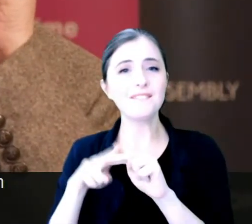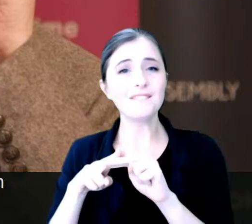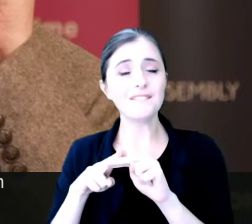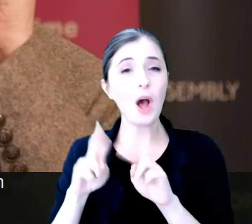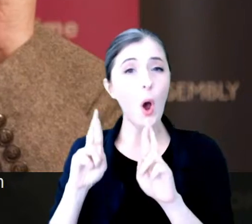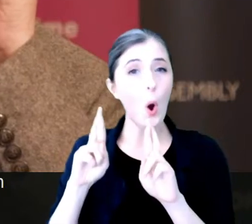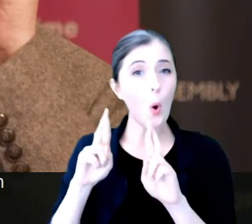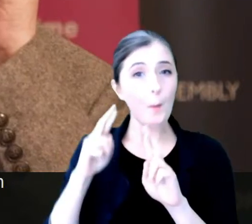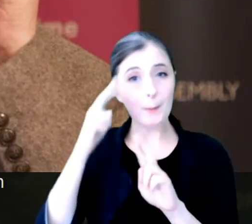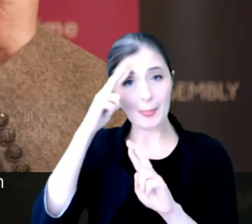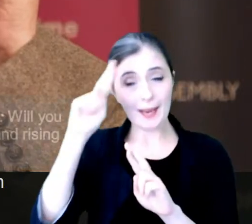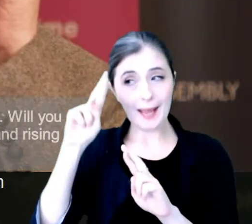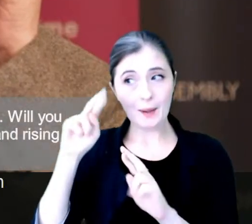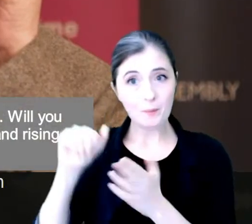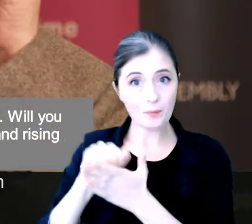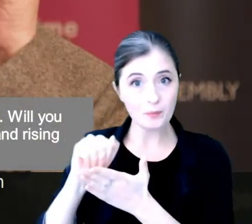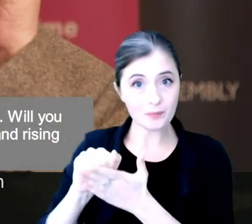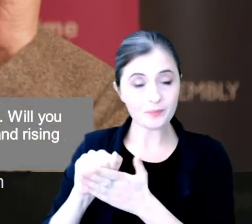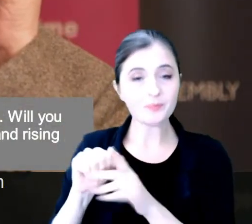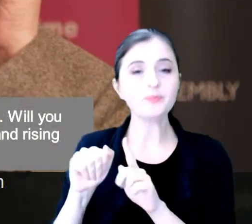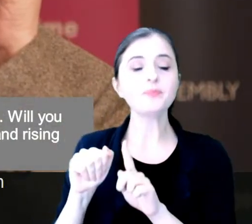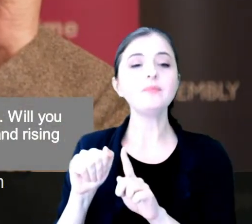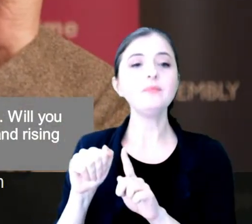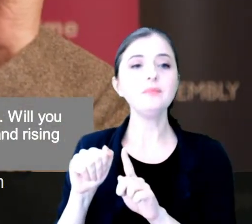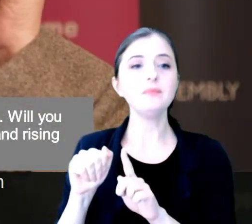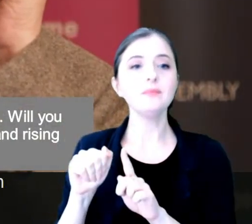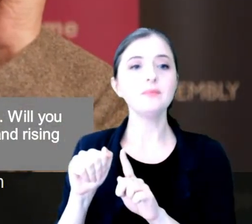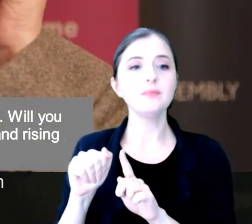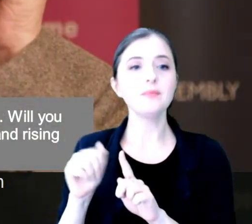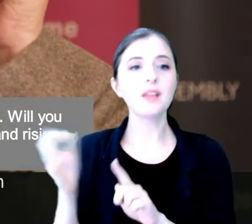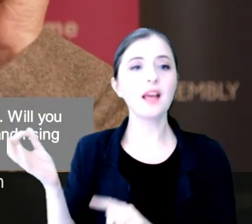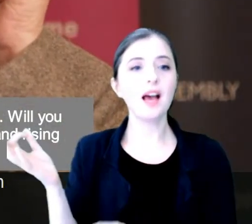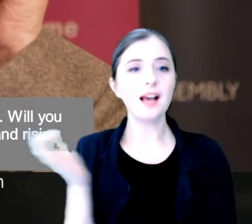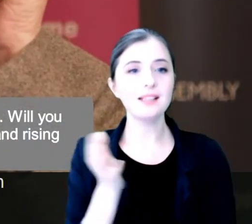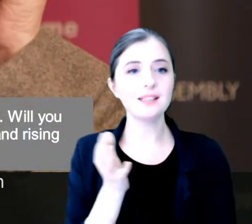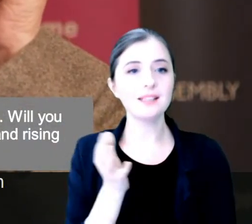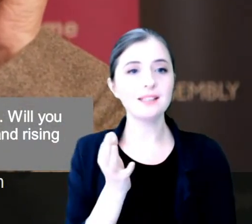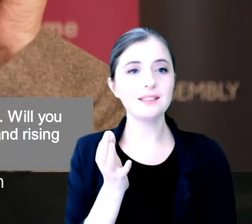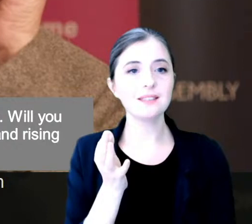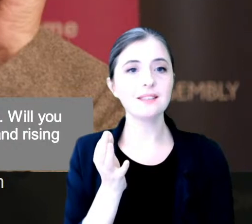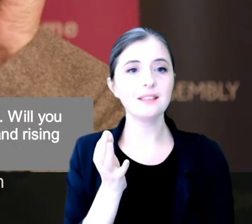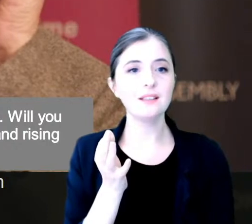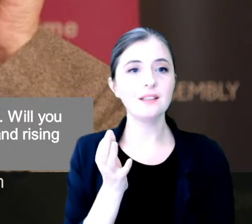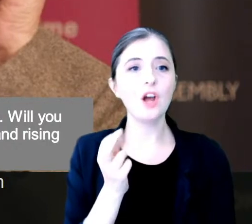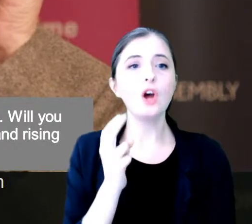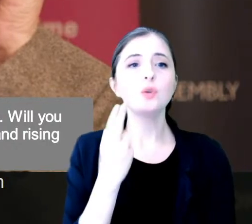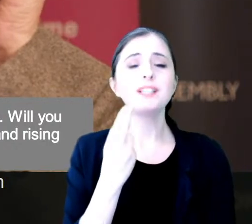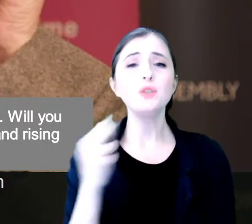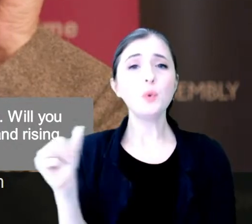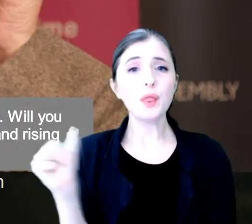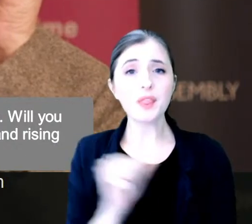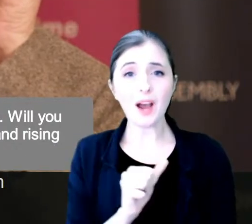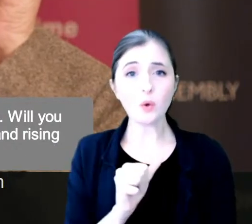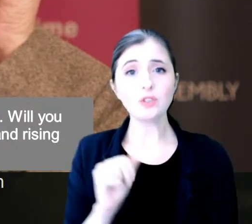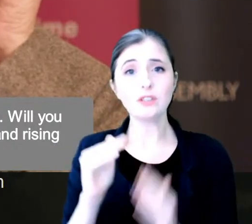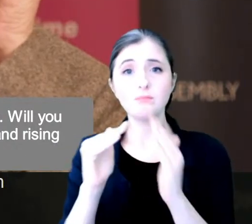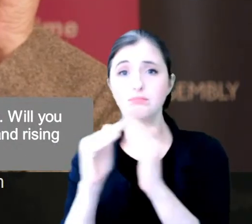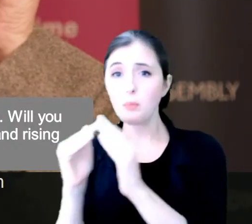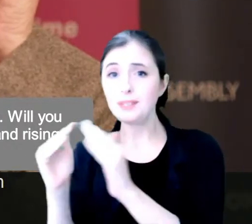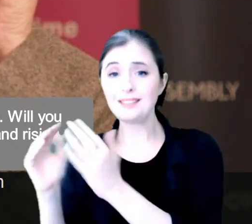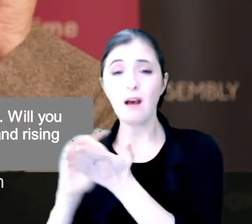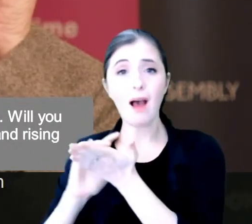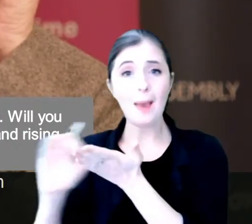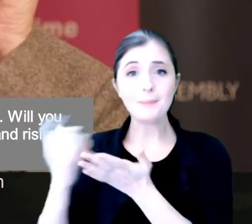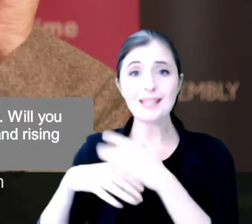And that is, the question is 22,000 properties are empty in London